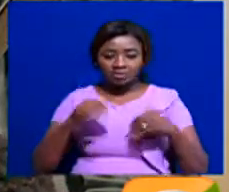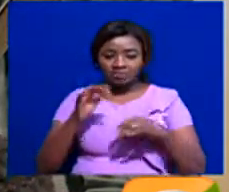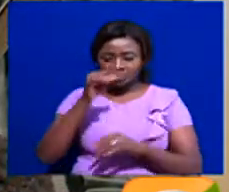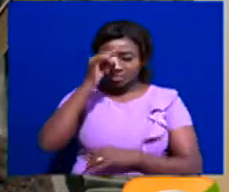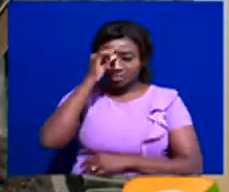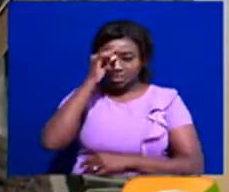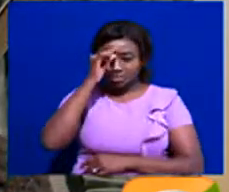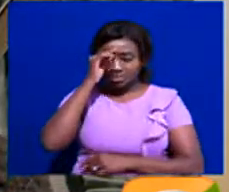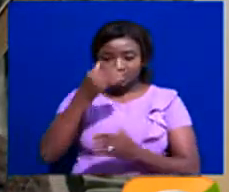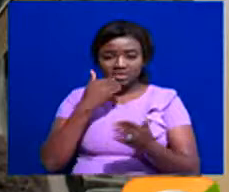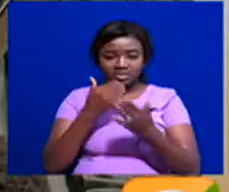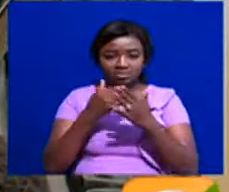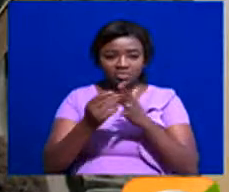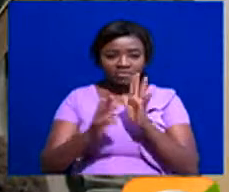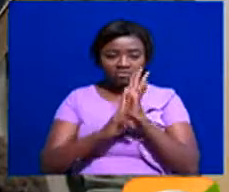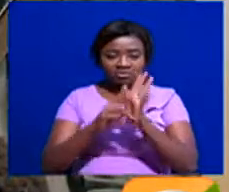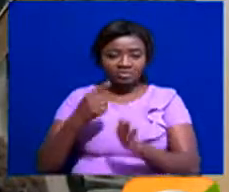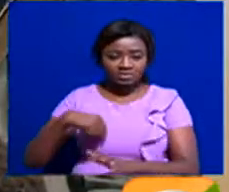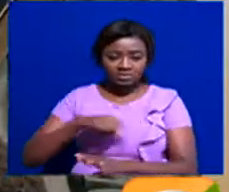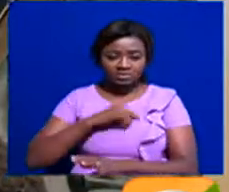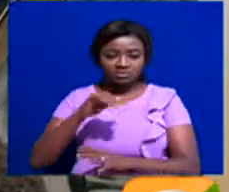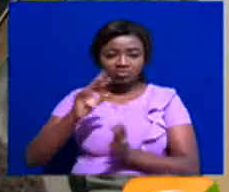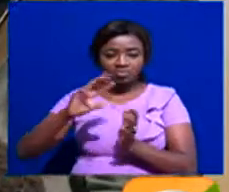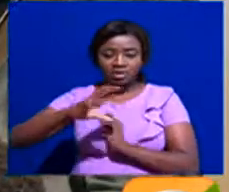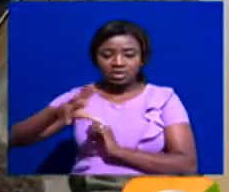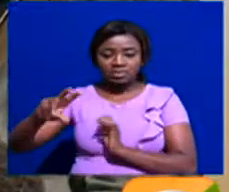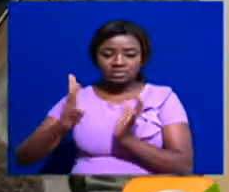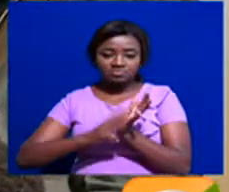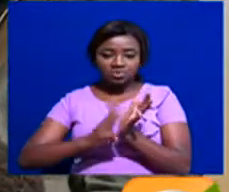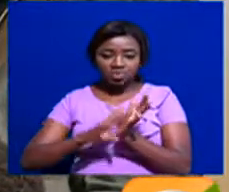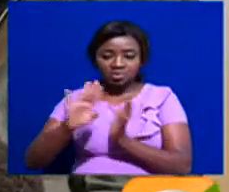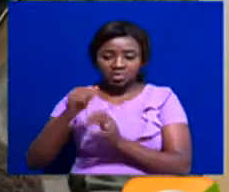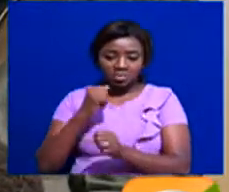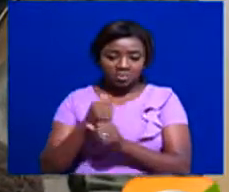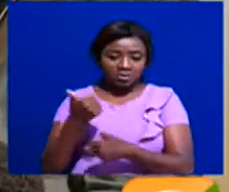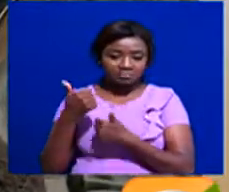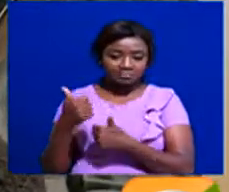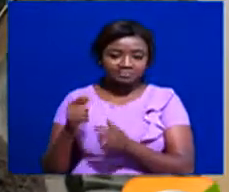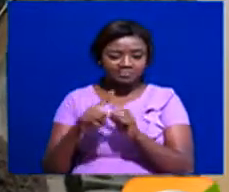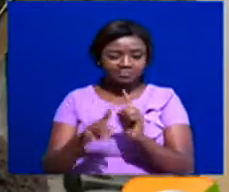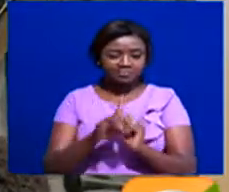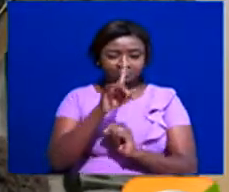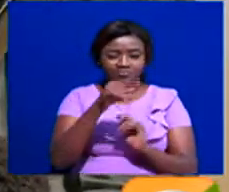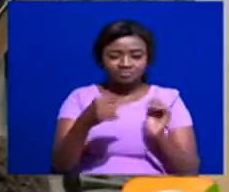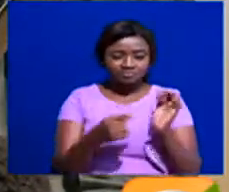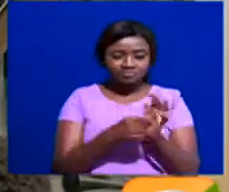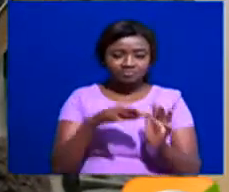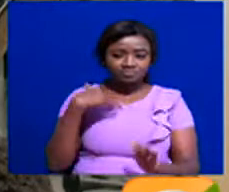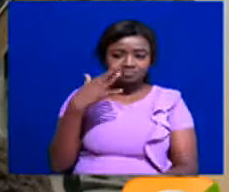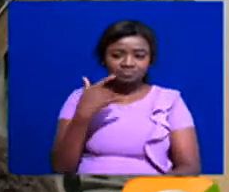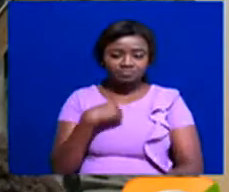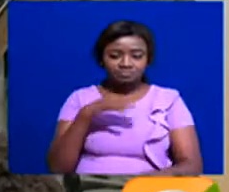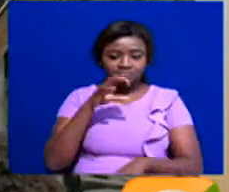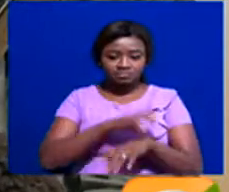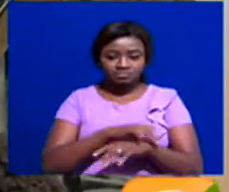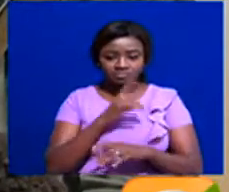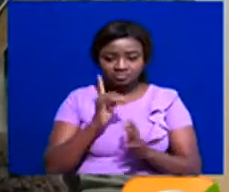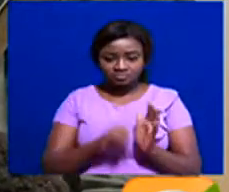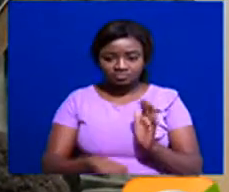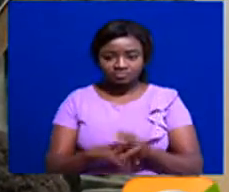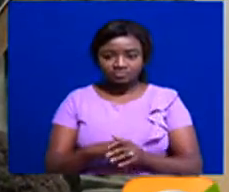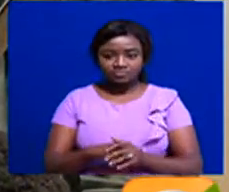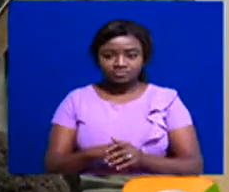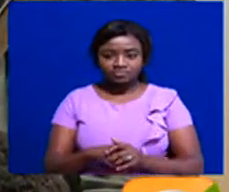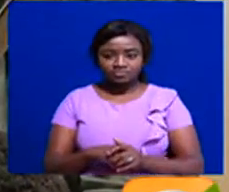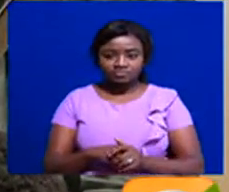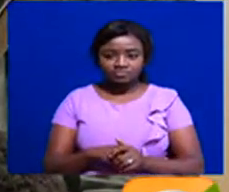always representing us, and the County of Migori for the good work that they're doing. So one of the key things that always comes out is that we are